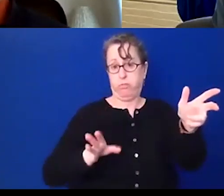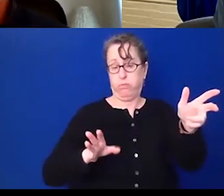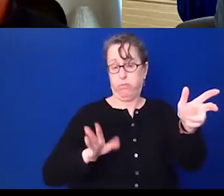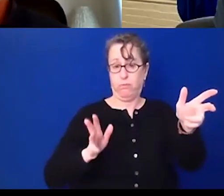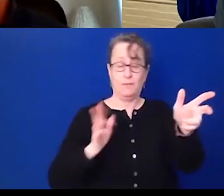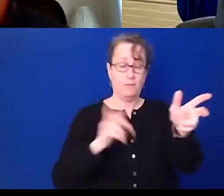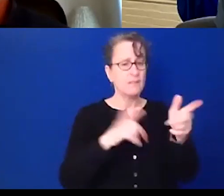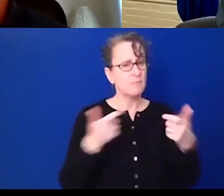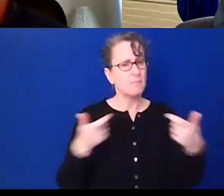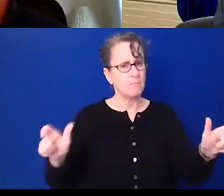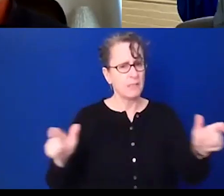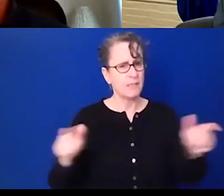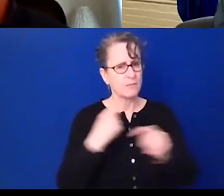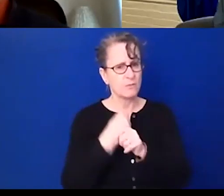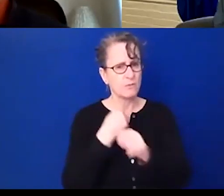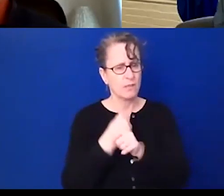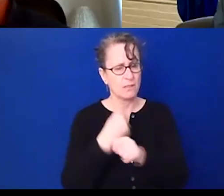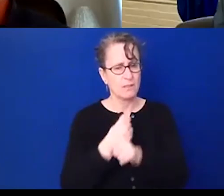All right.